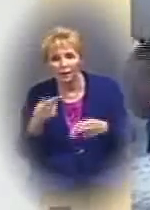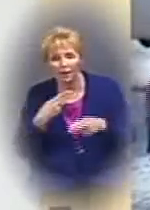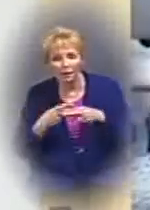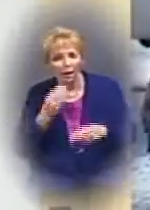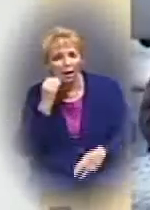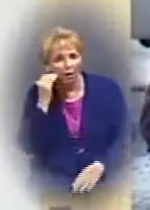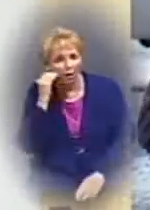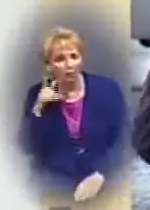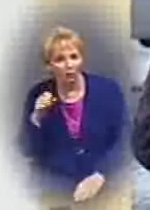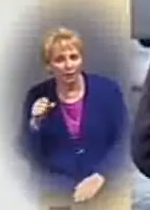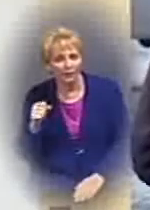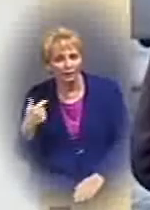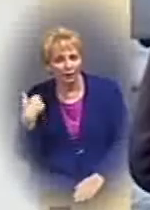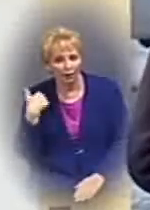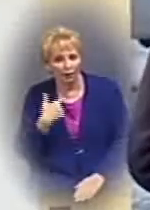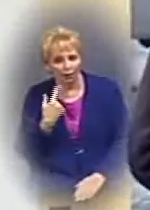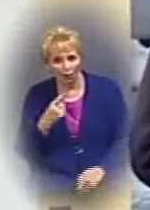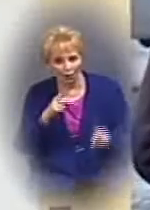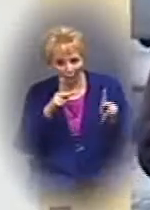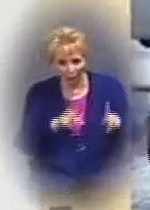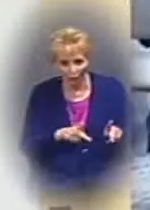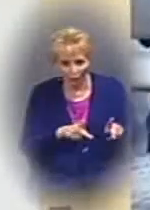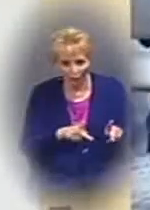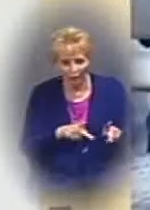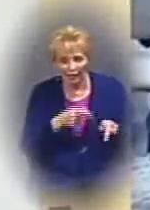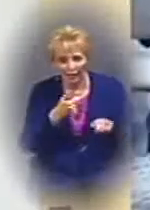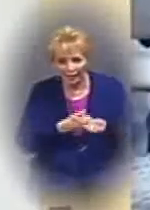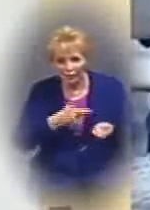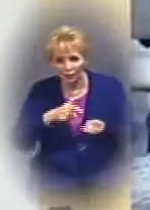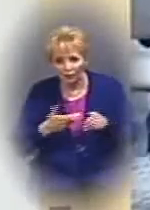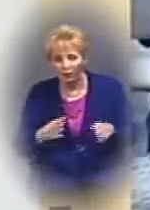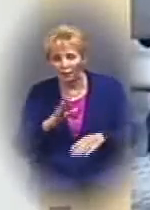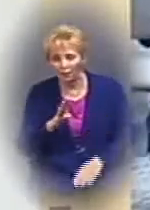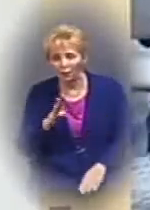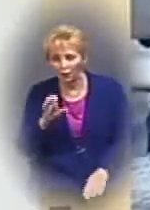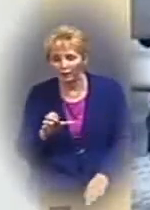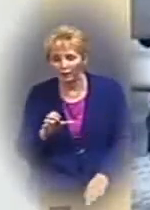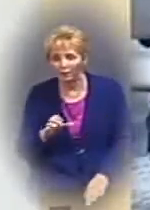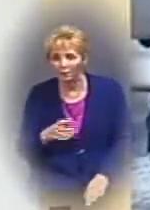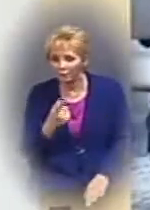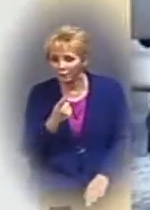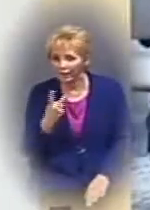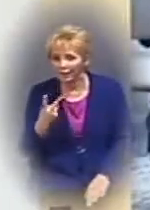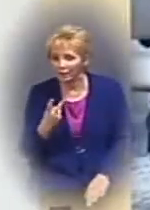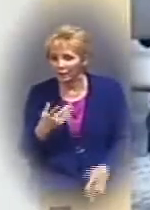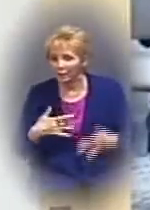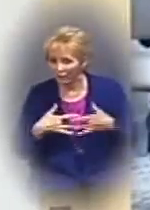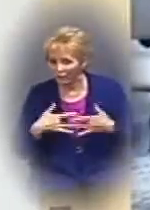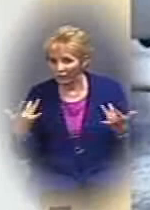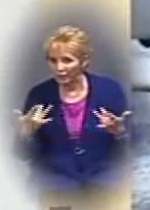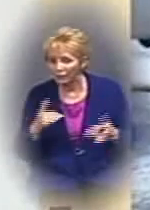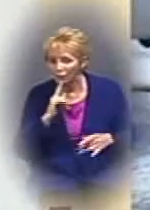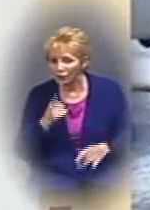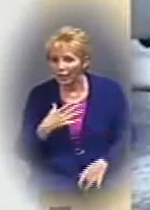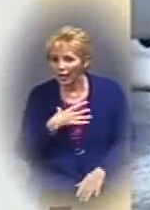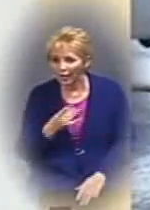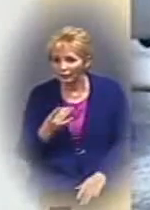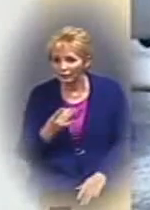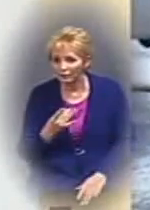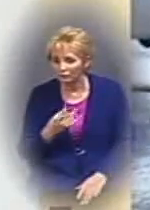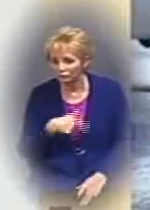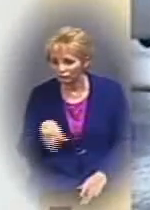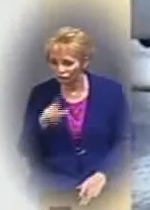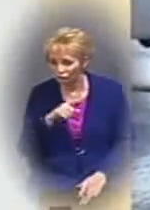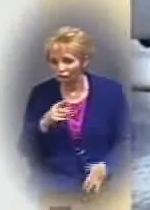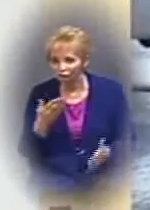we can, one person at a time, end homelessness here in Burke County. There are a couple of events that I would really like to bring everyone's